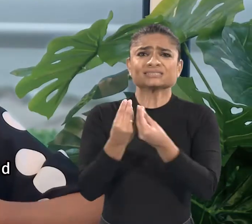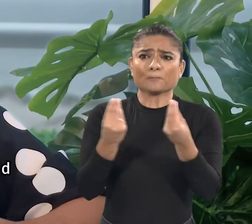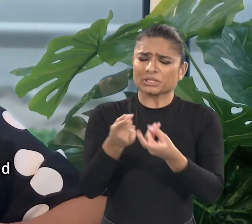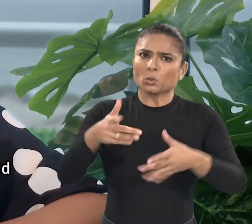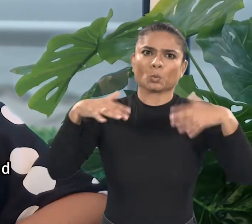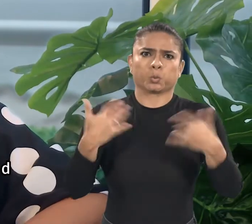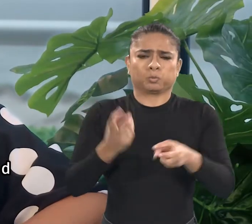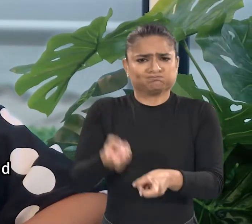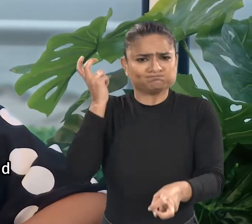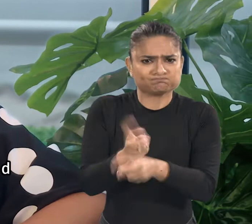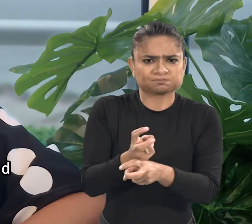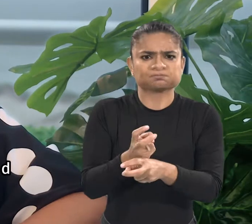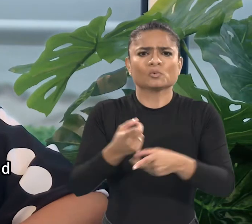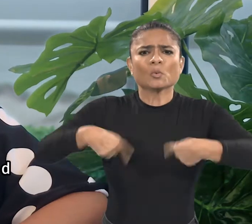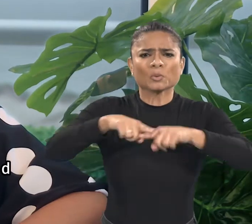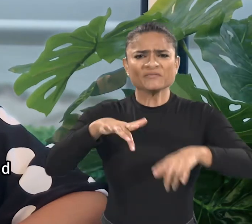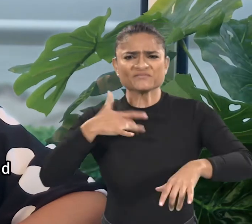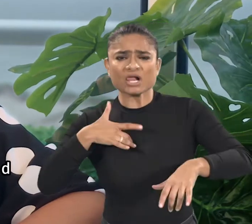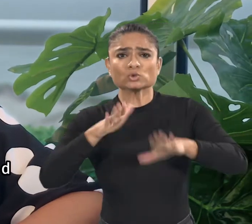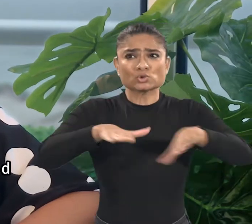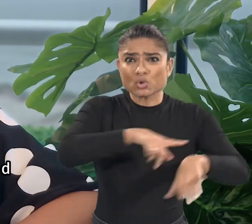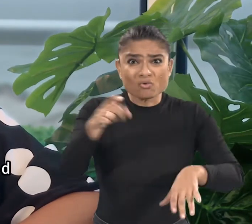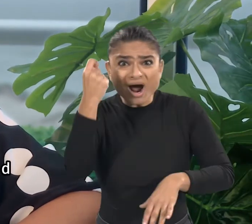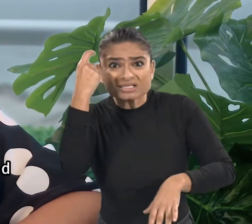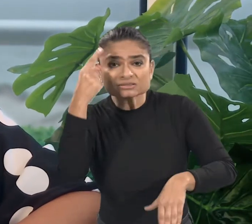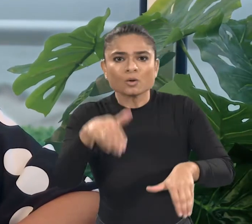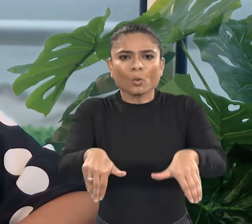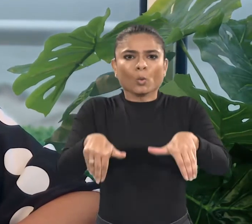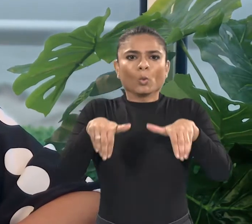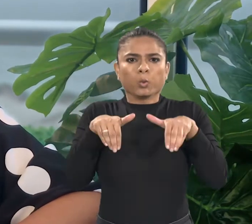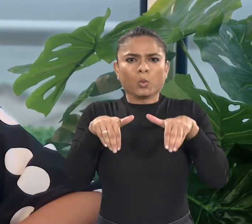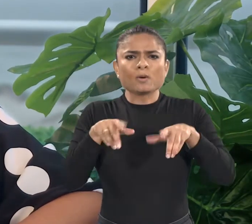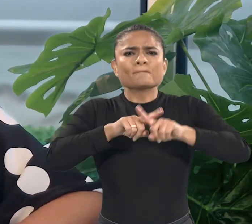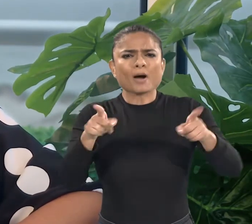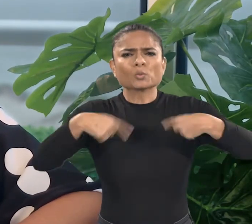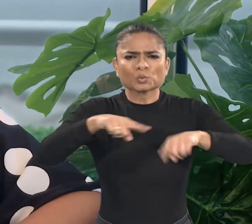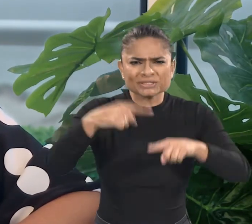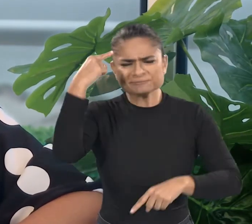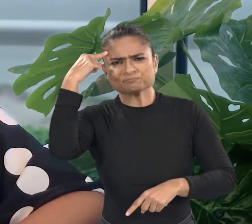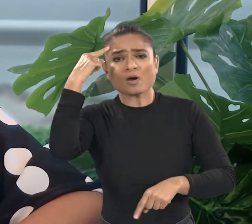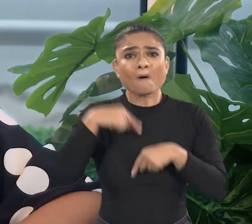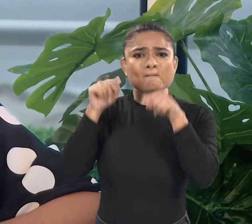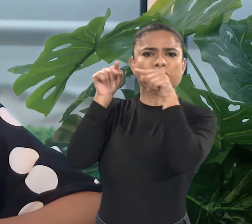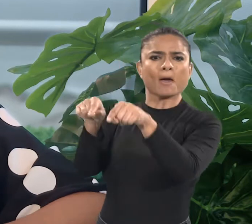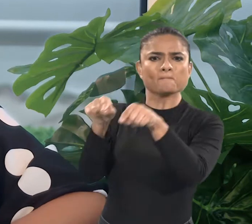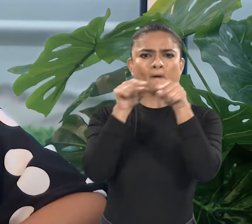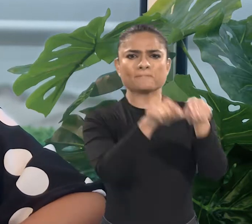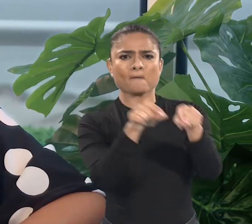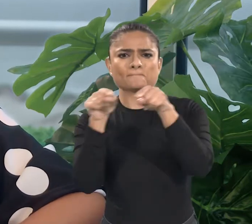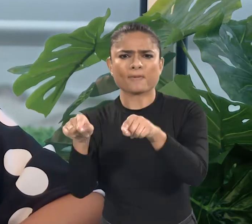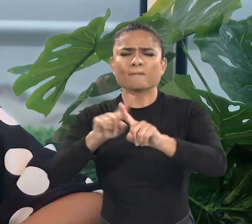Dit is soms baie moeilik om te verstaan hoe kinders sommer net verdwyn en ons is geneig om die ouers te blameer en te